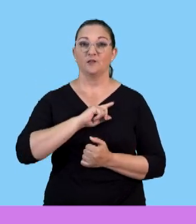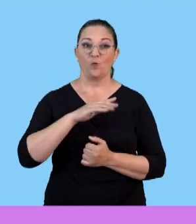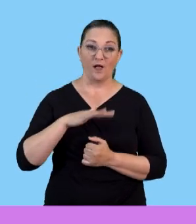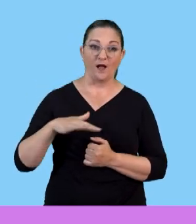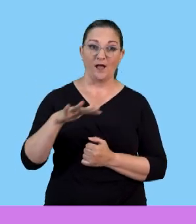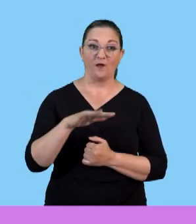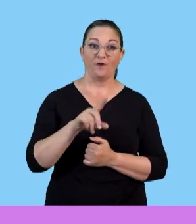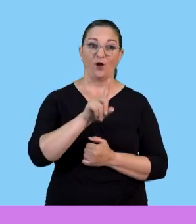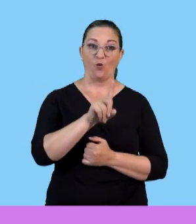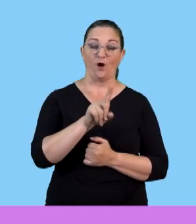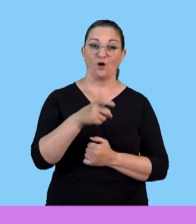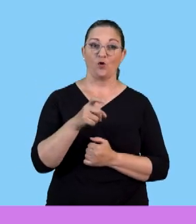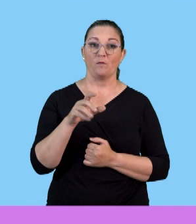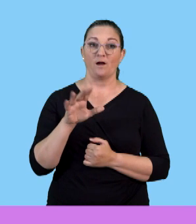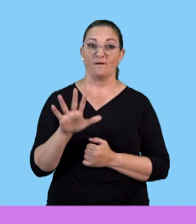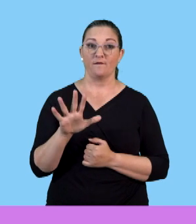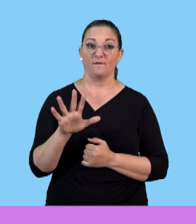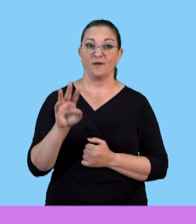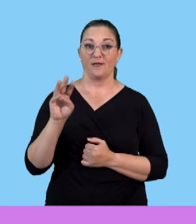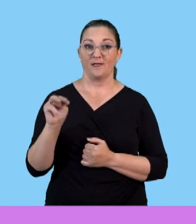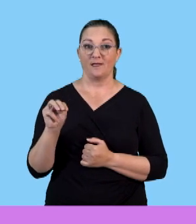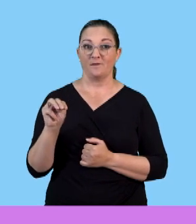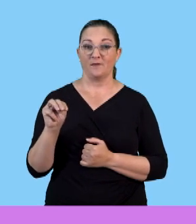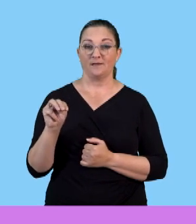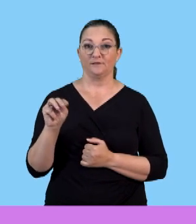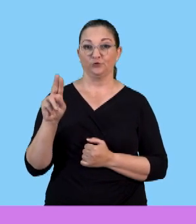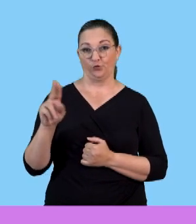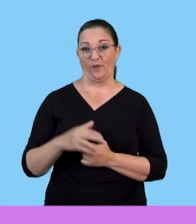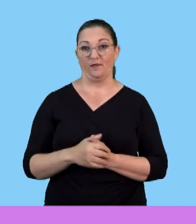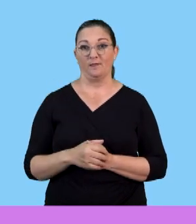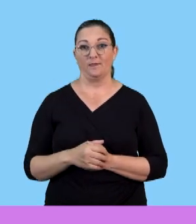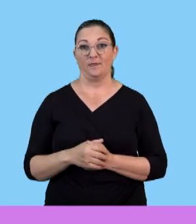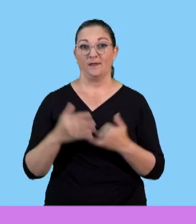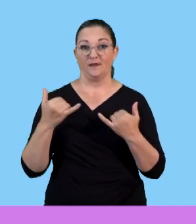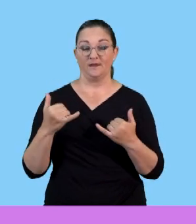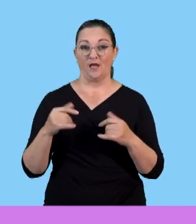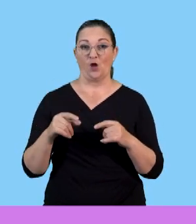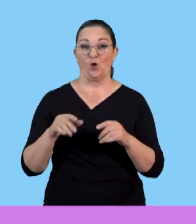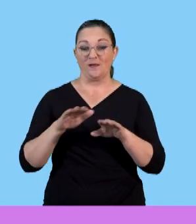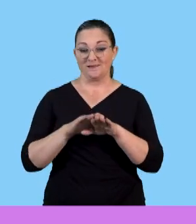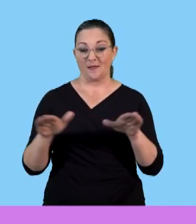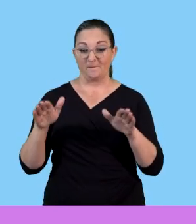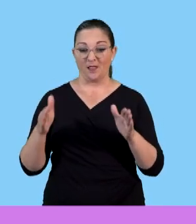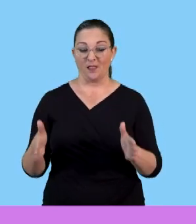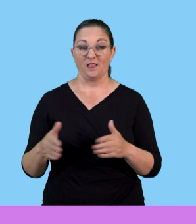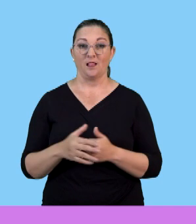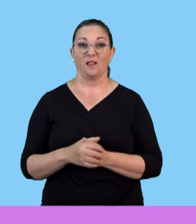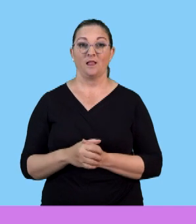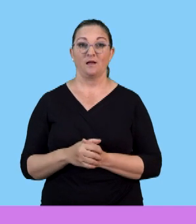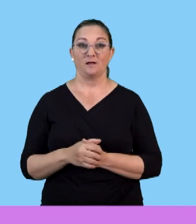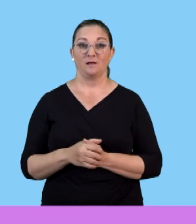my area is 1,5 meters squared. And now the table